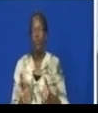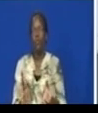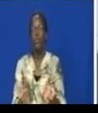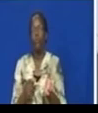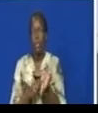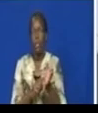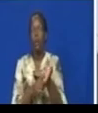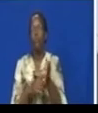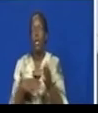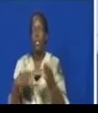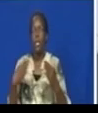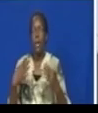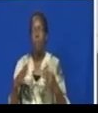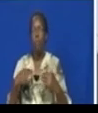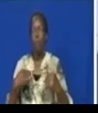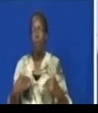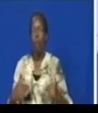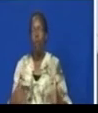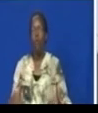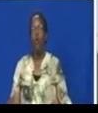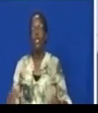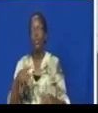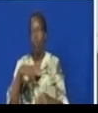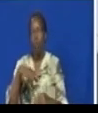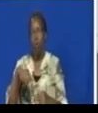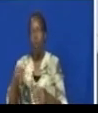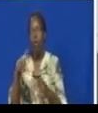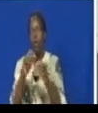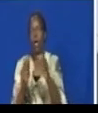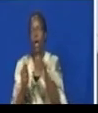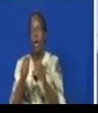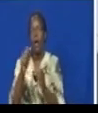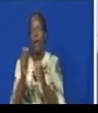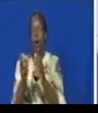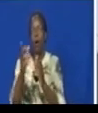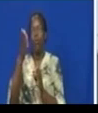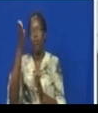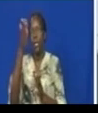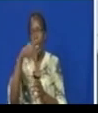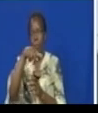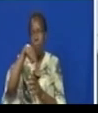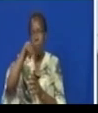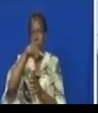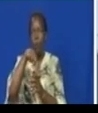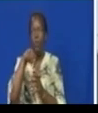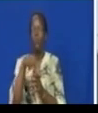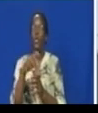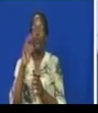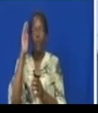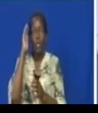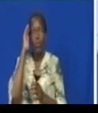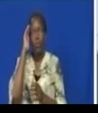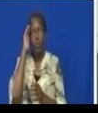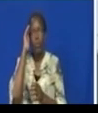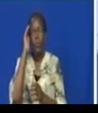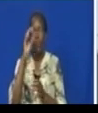if a vehicle is going around about turn or a roundabout, you notice